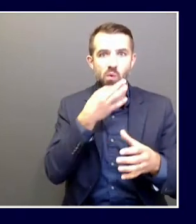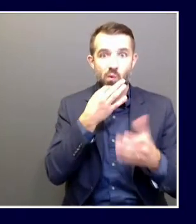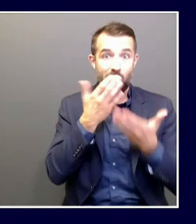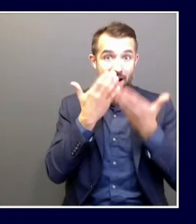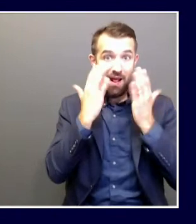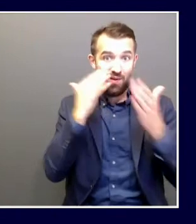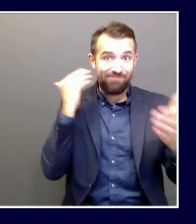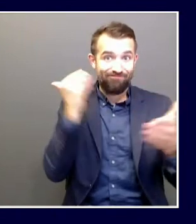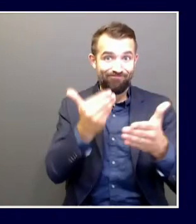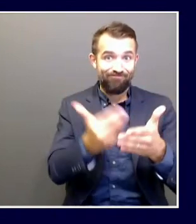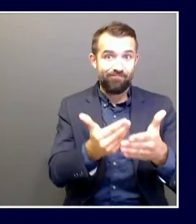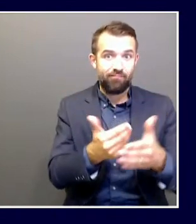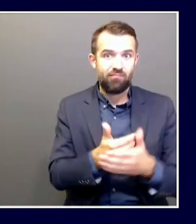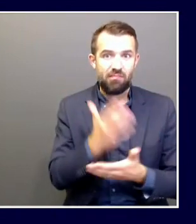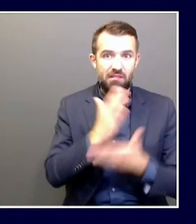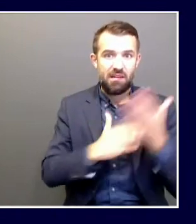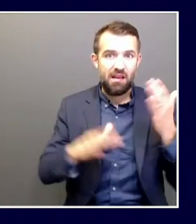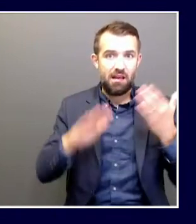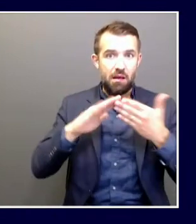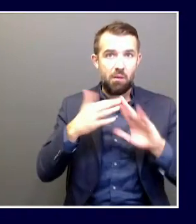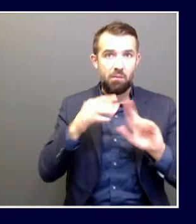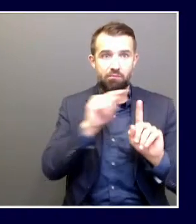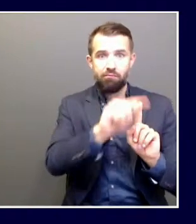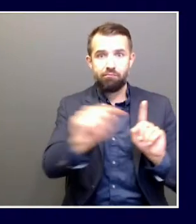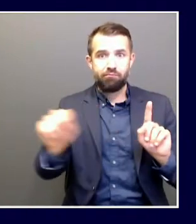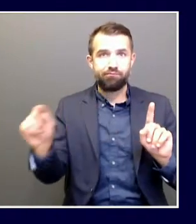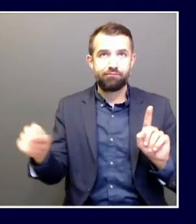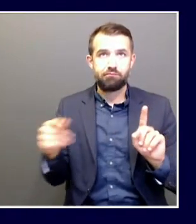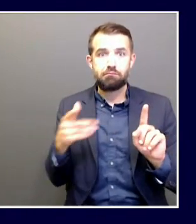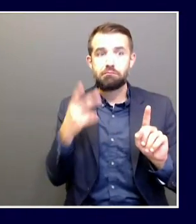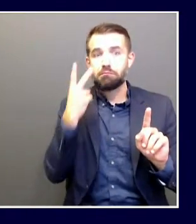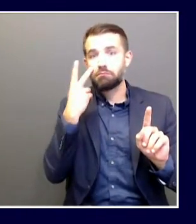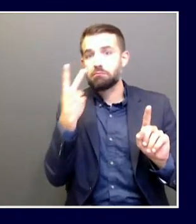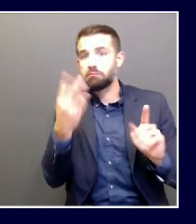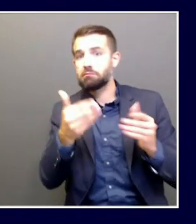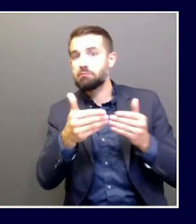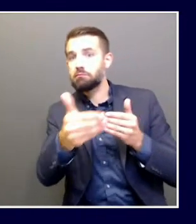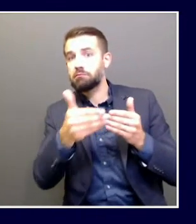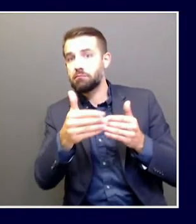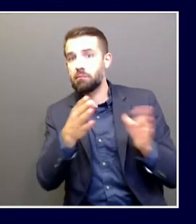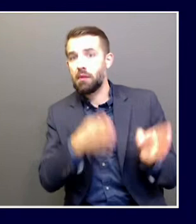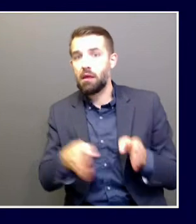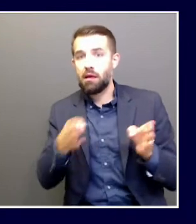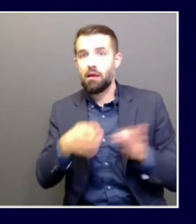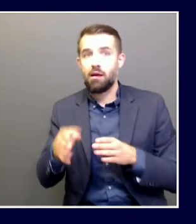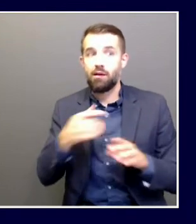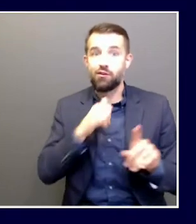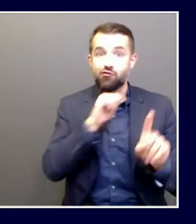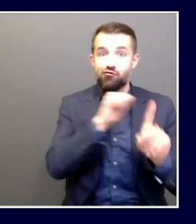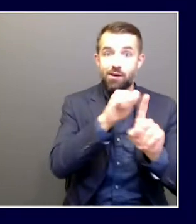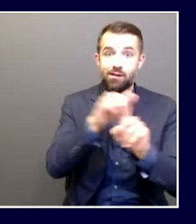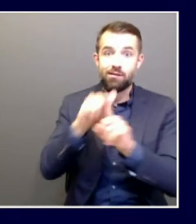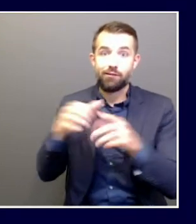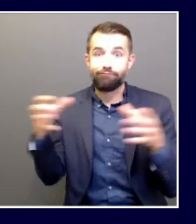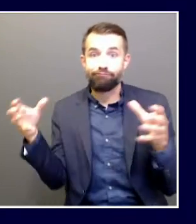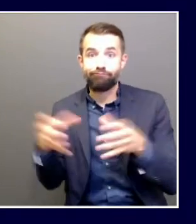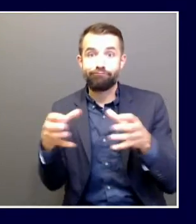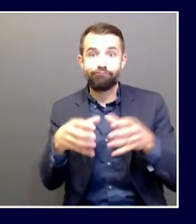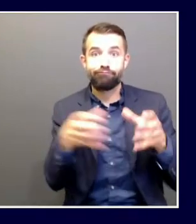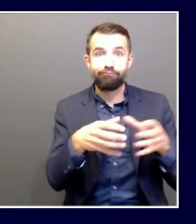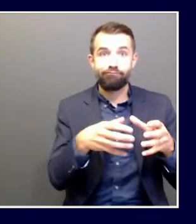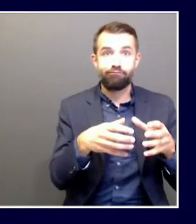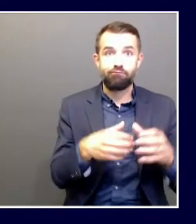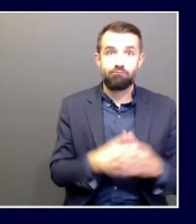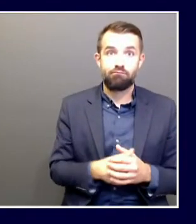be preparing for events and things. Is Maine CDC or DHHS prepared at this point to offer any specific